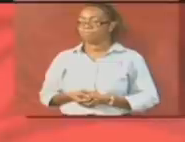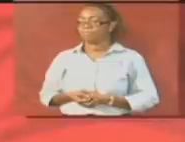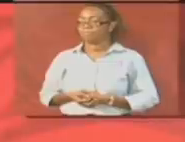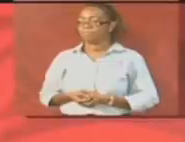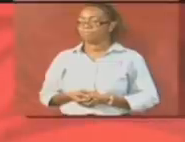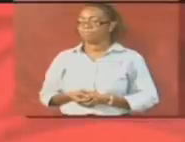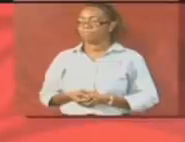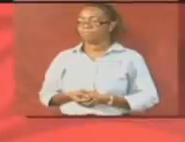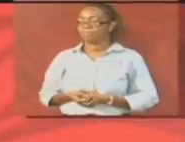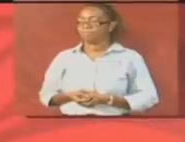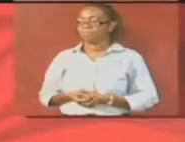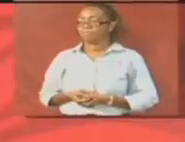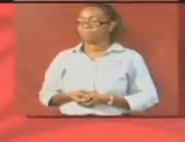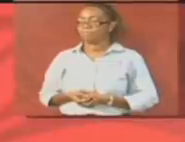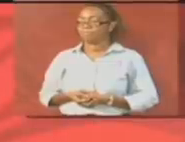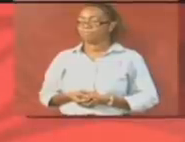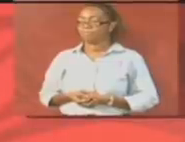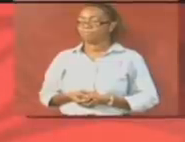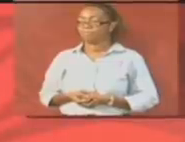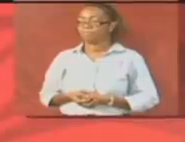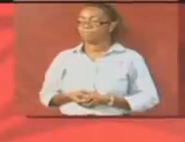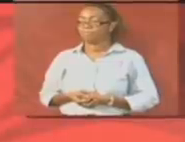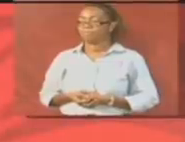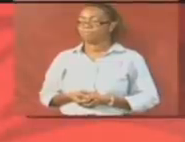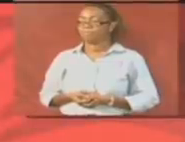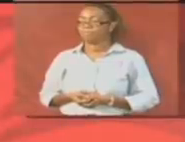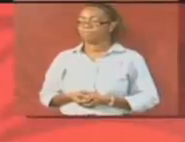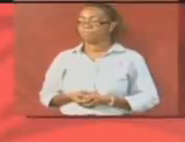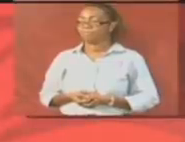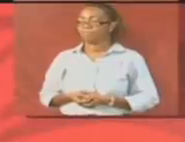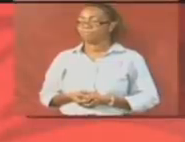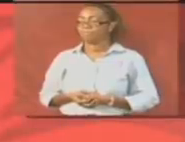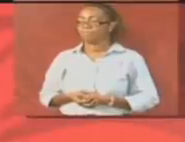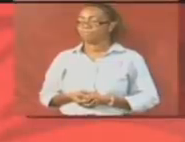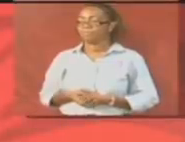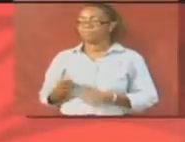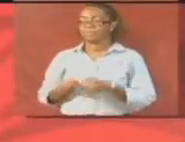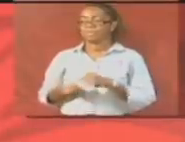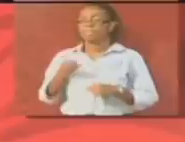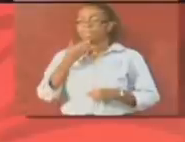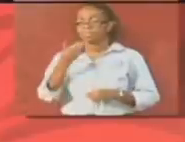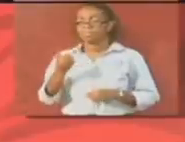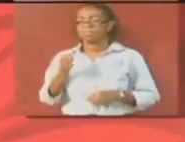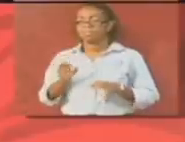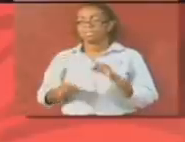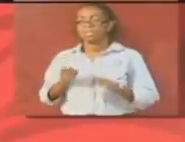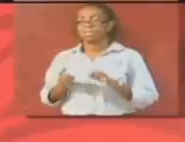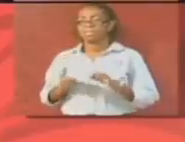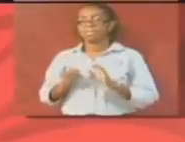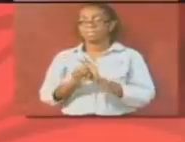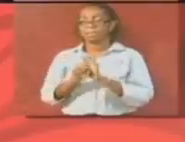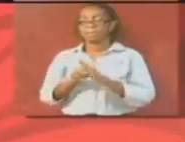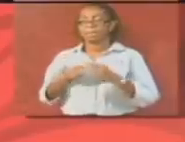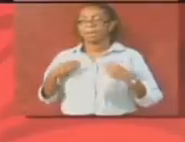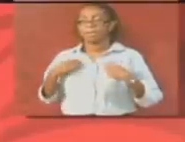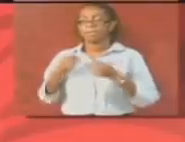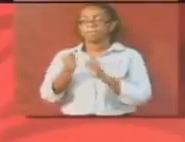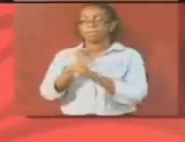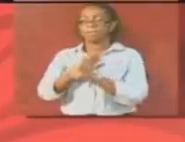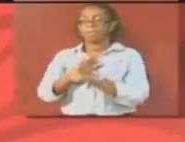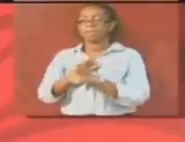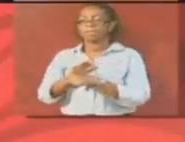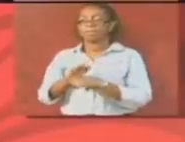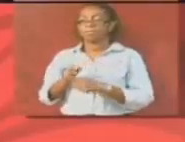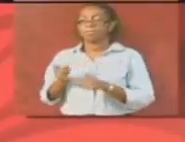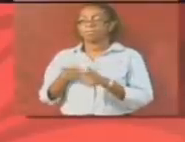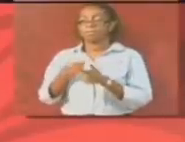For the question. It asked about whether there might be a pandemic within a pandemic. Well, I think we need to look